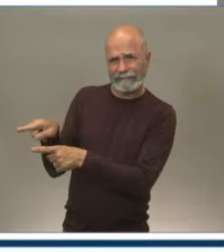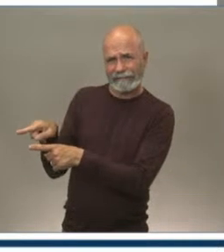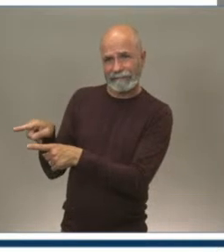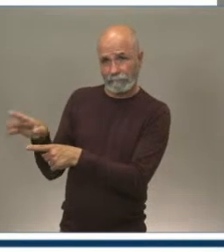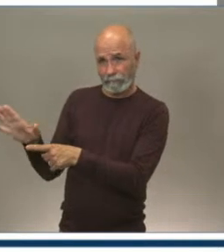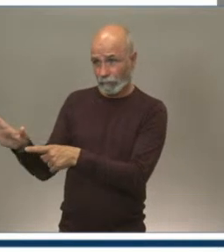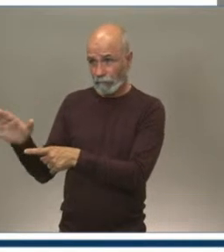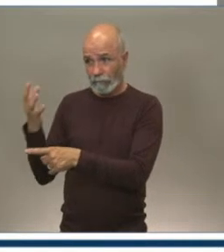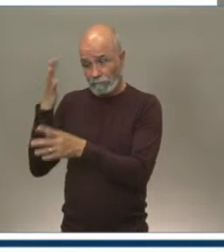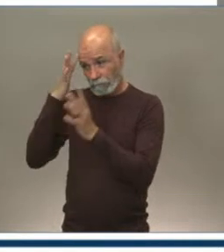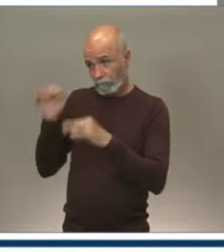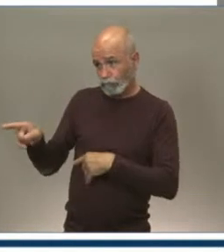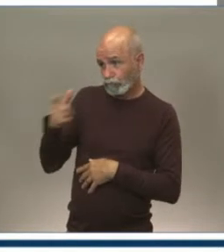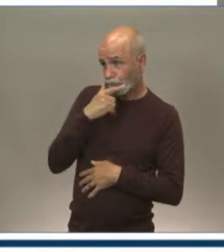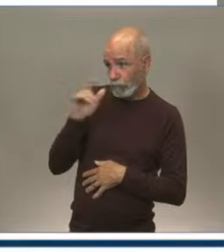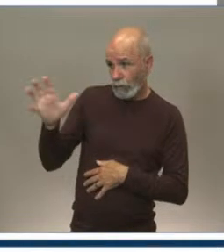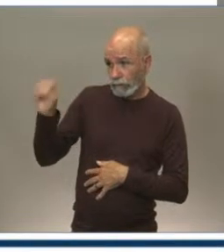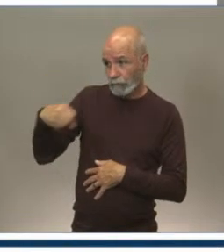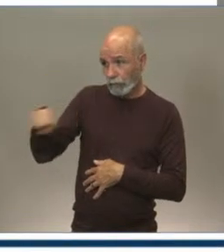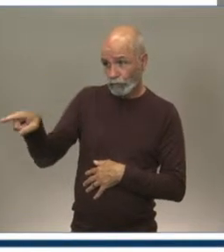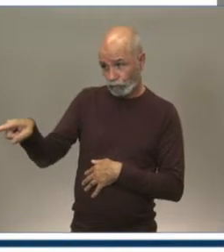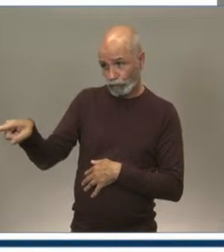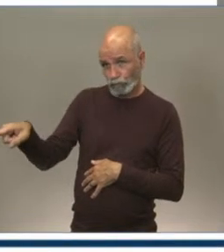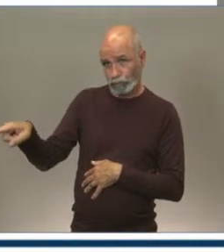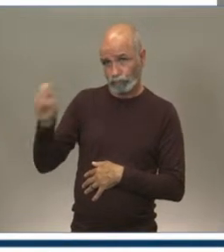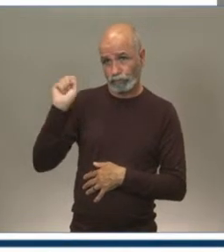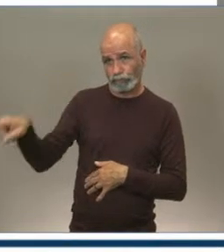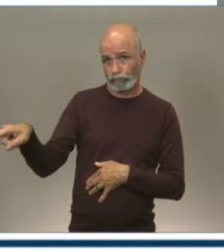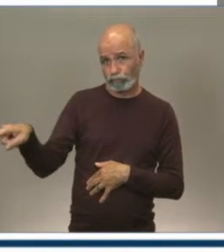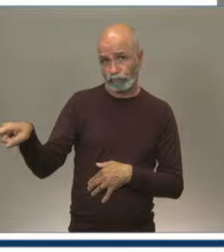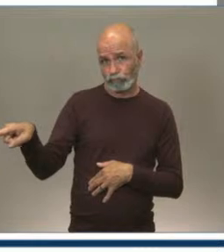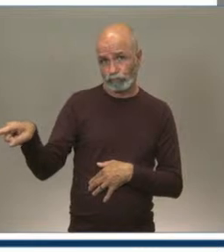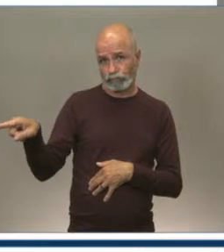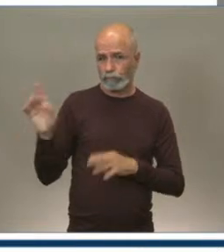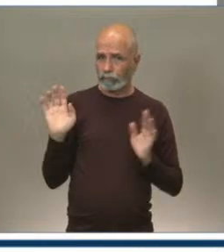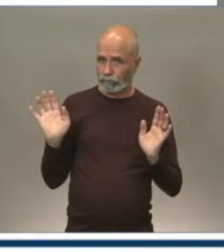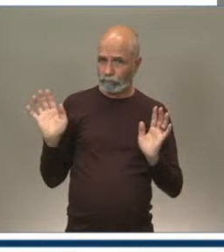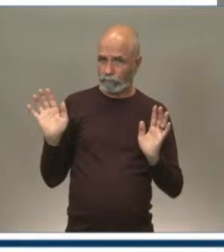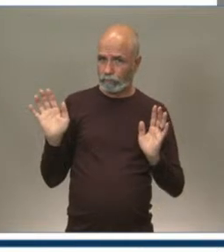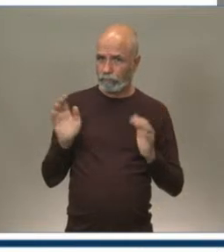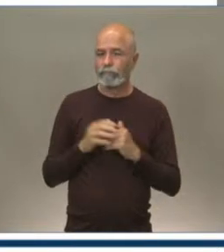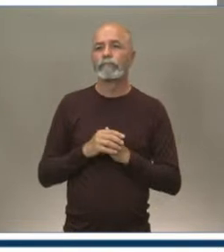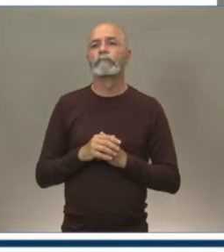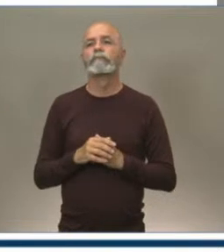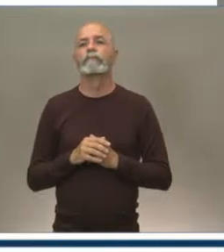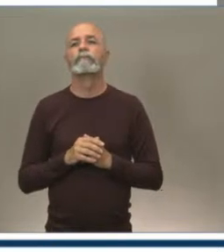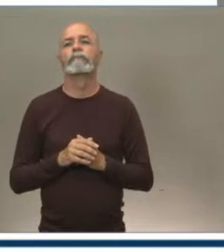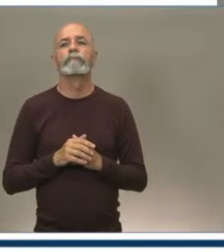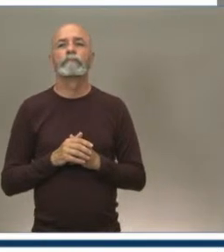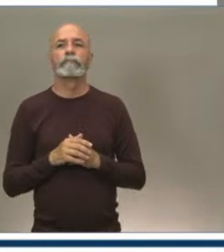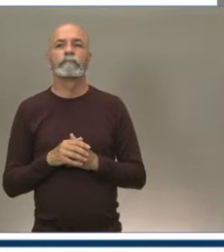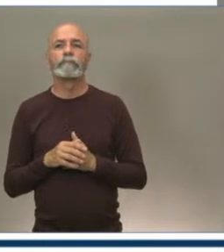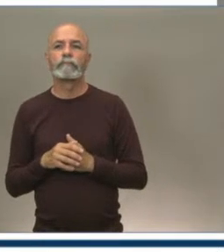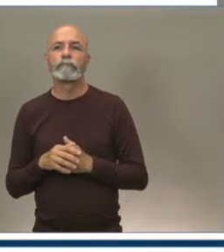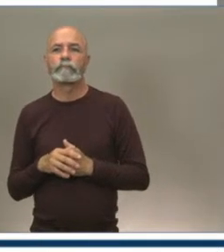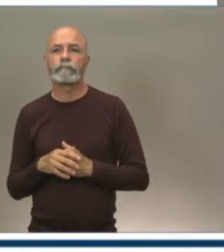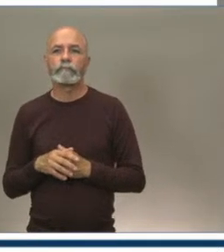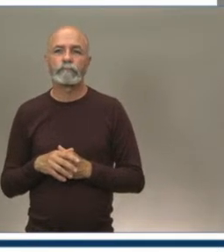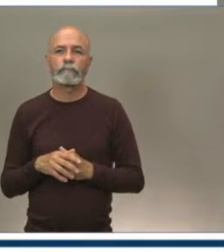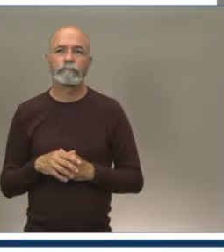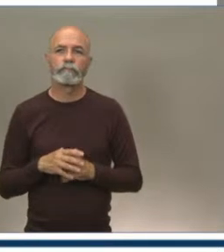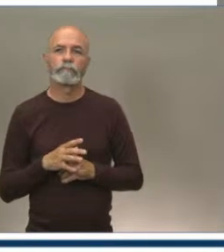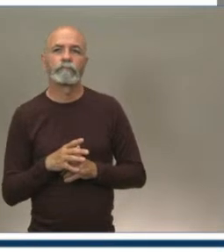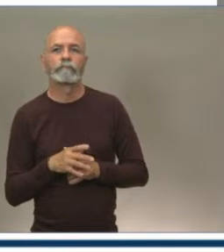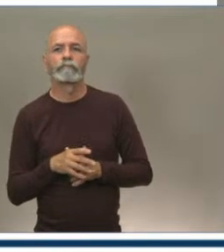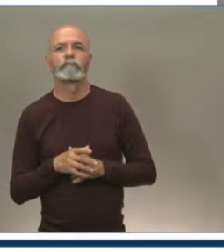around vaccine, and that will carry through for COVID vaccination as well. Certainly, we'll be accommodating the need